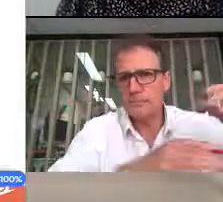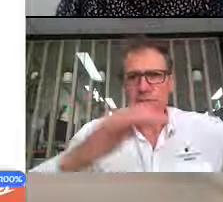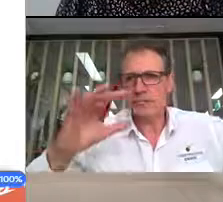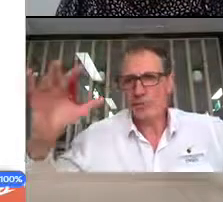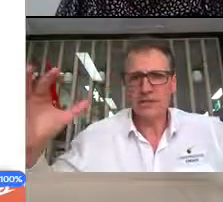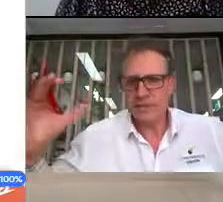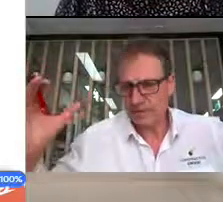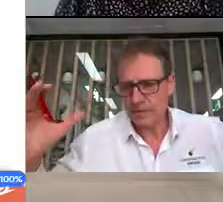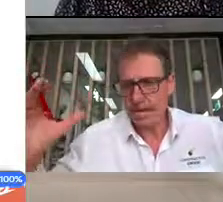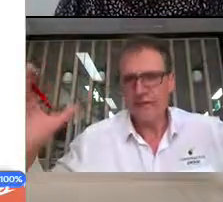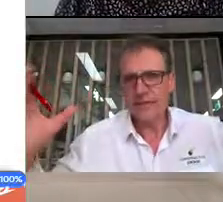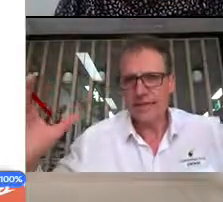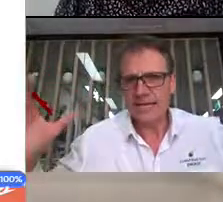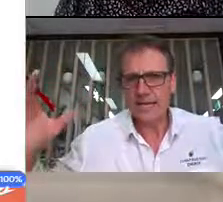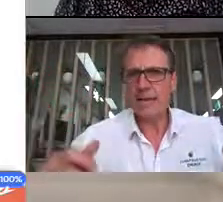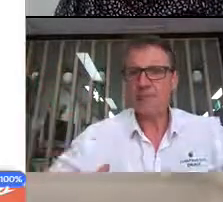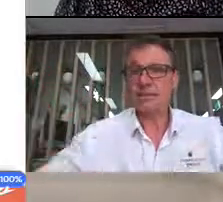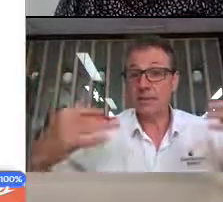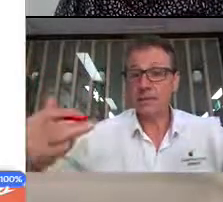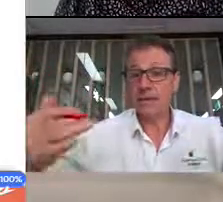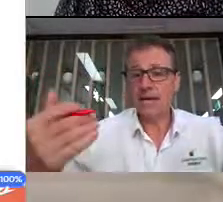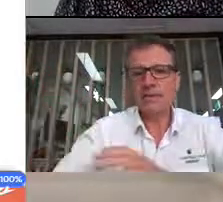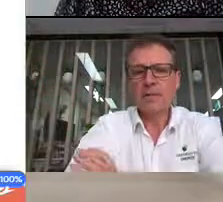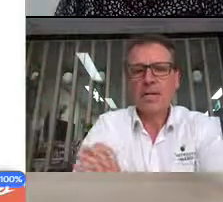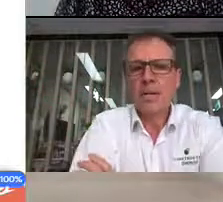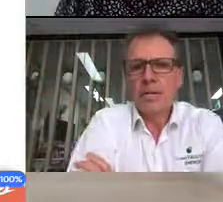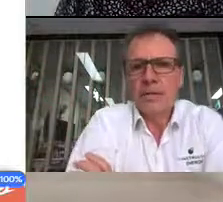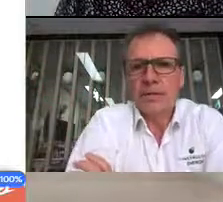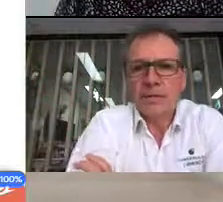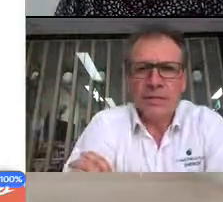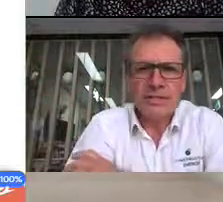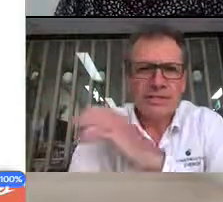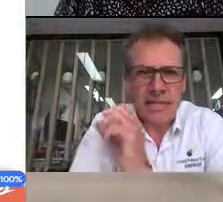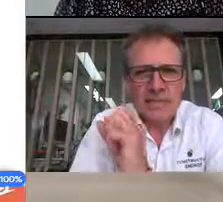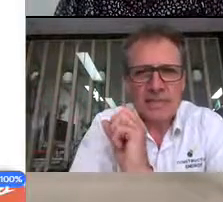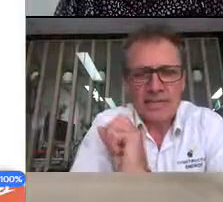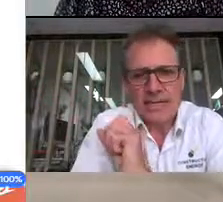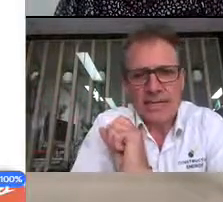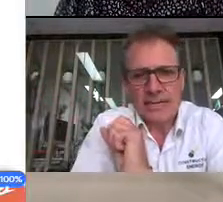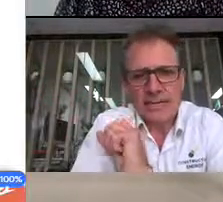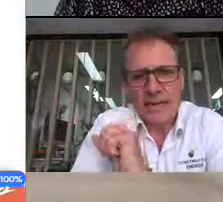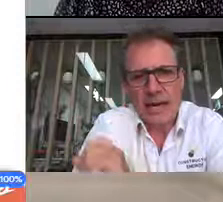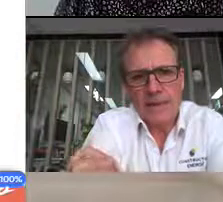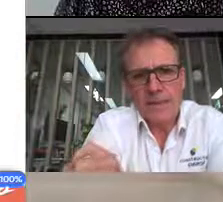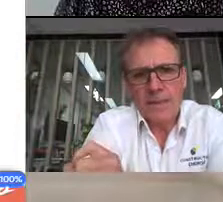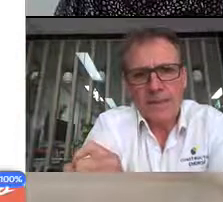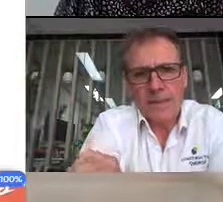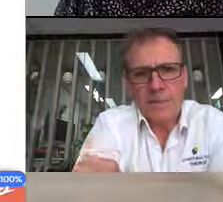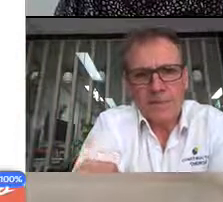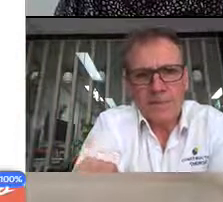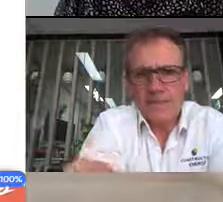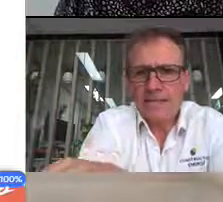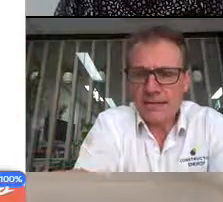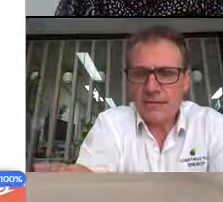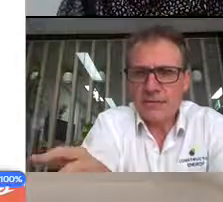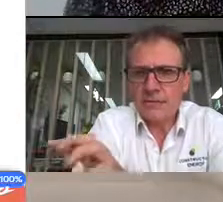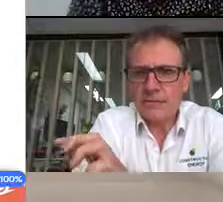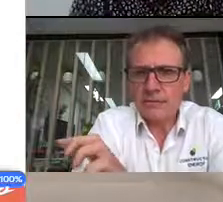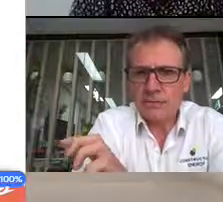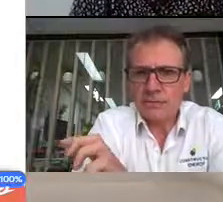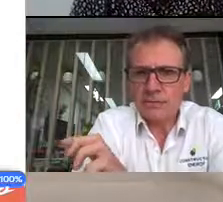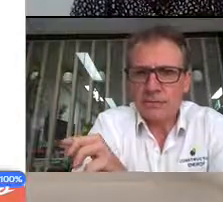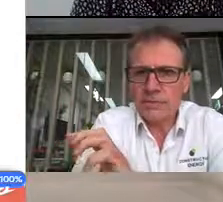roofs and, you know, moving things around, and then your CapEx goes up. You know, so to some extent, you know, these